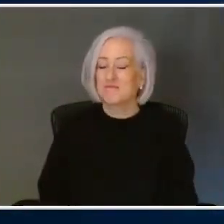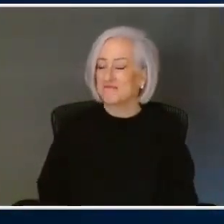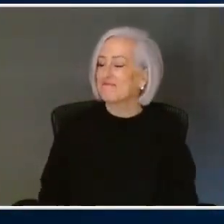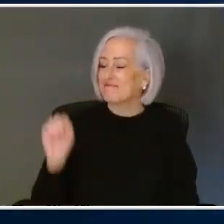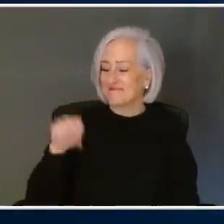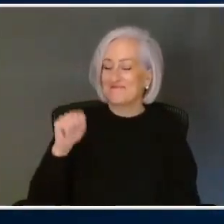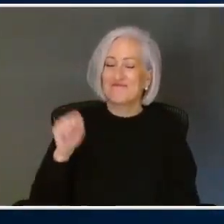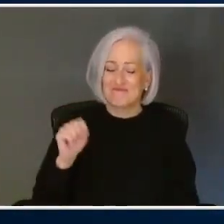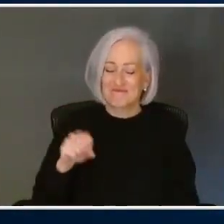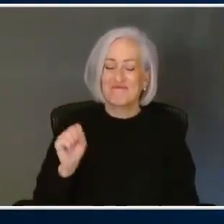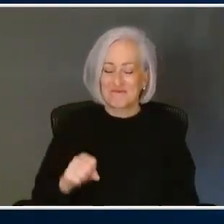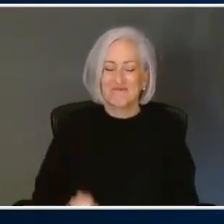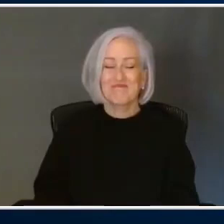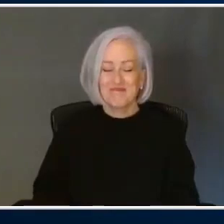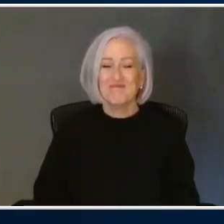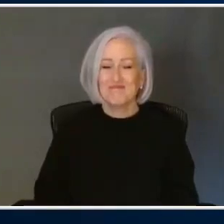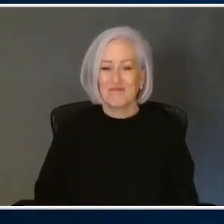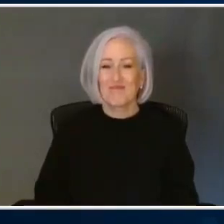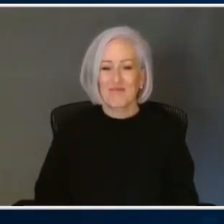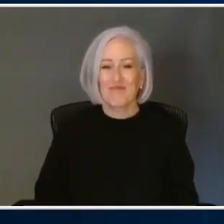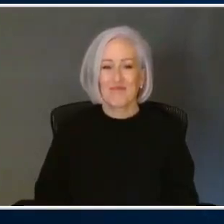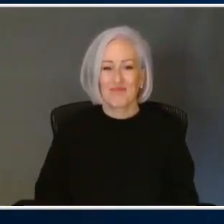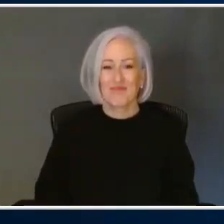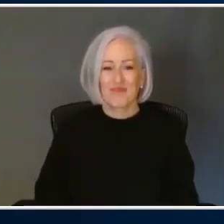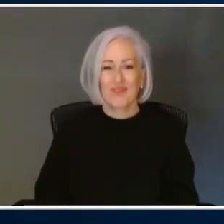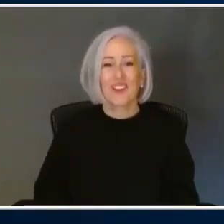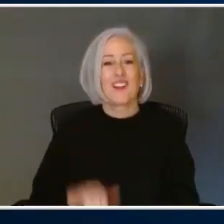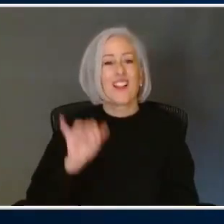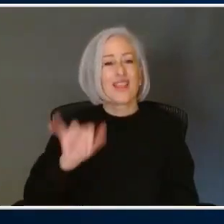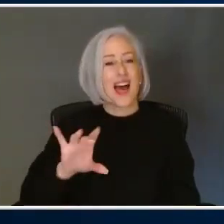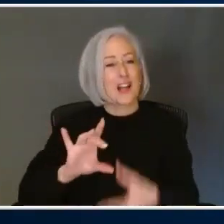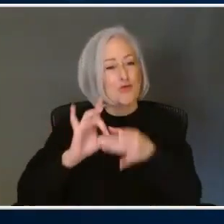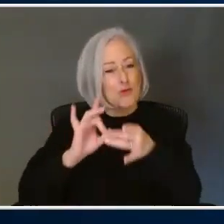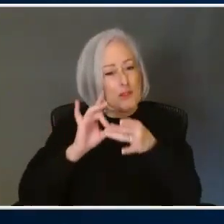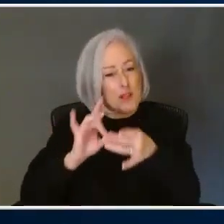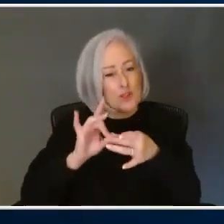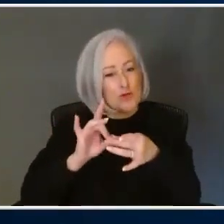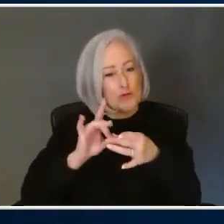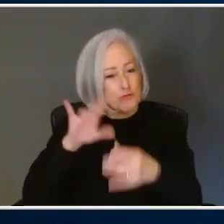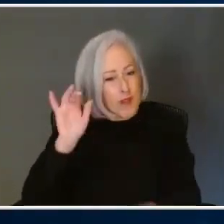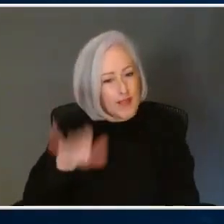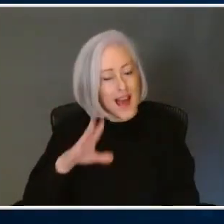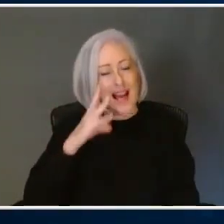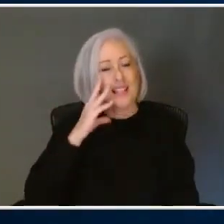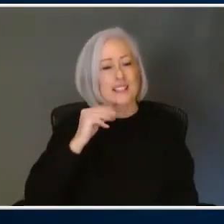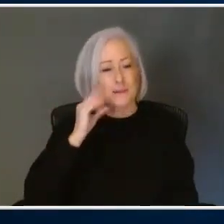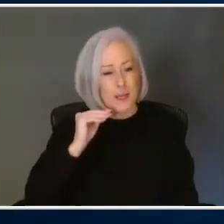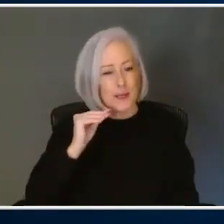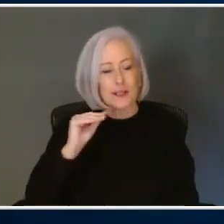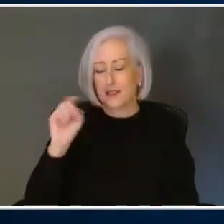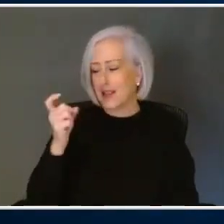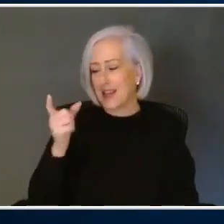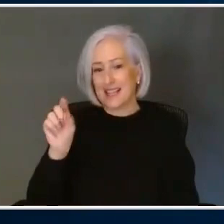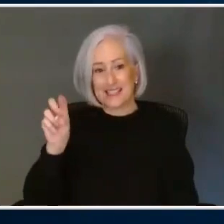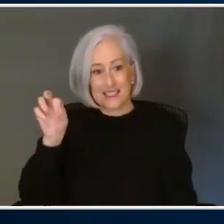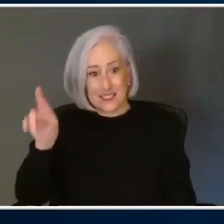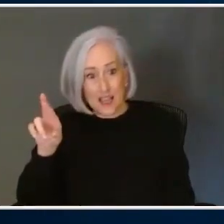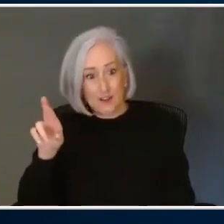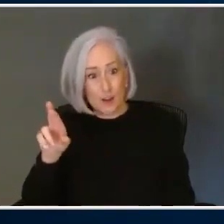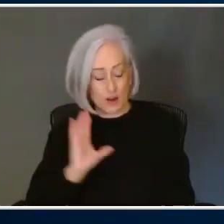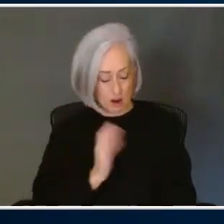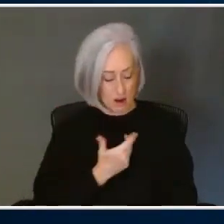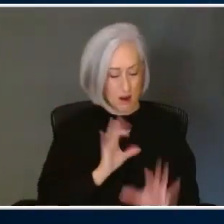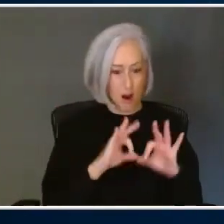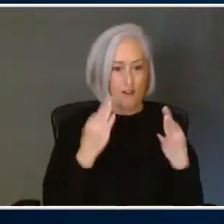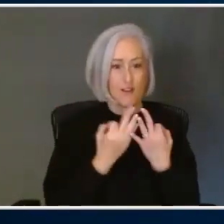Yeah, definitely. Those are relationships and experiences that Xavier and us as a family, we're just going to treasure